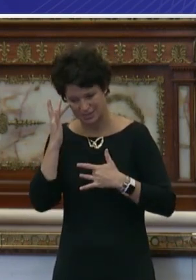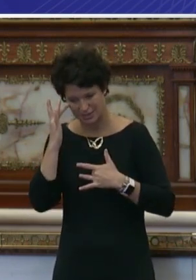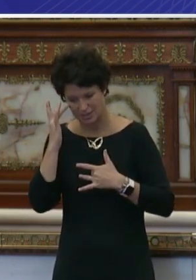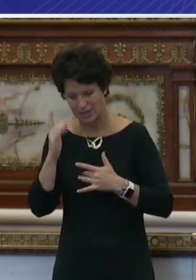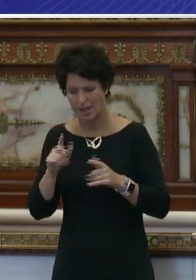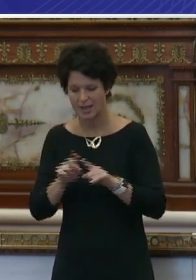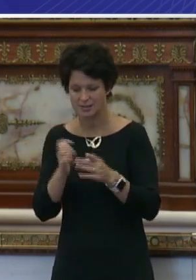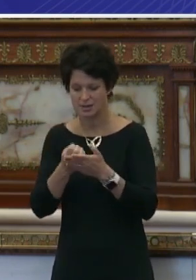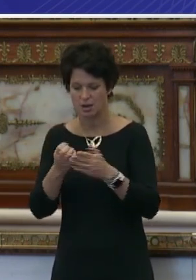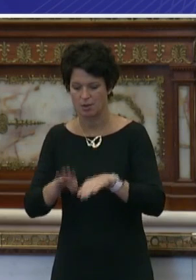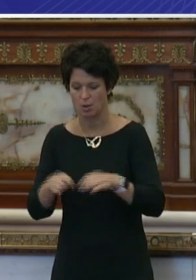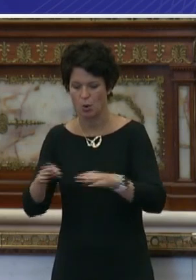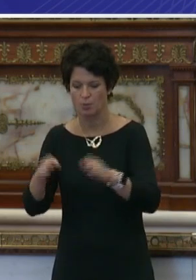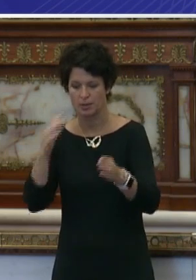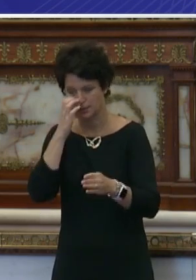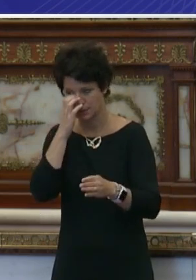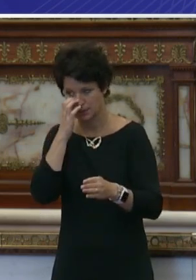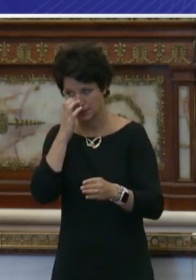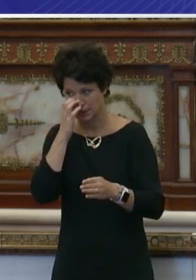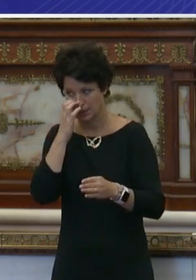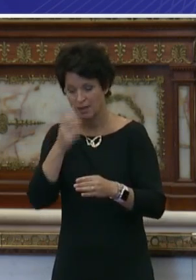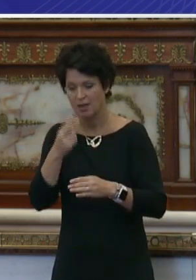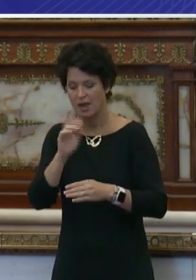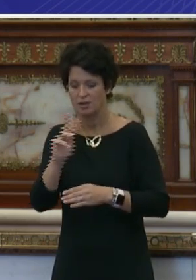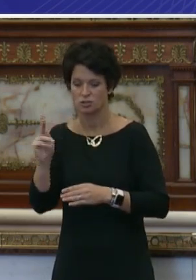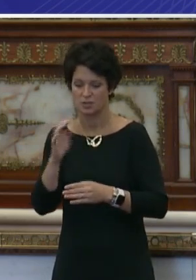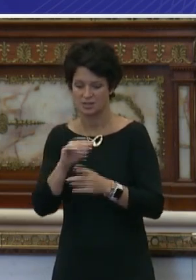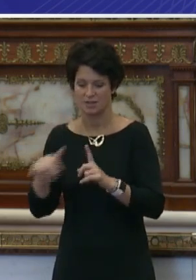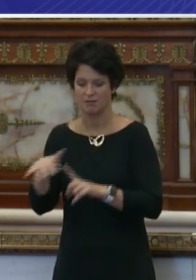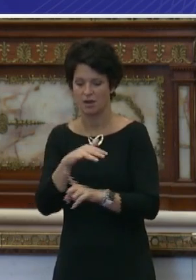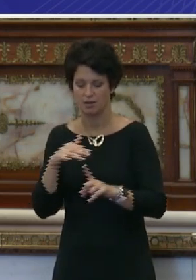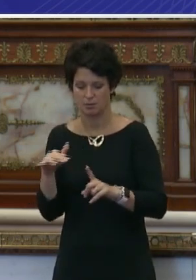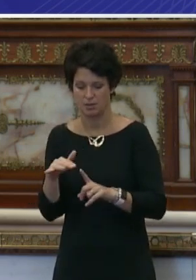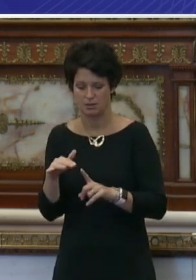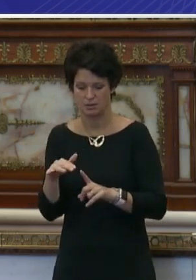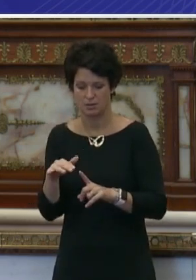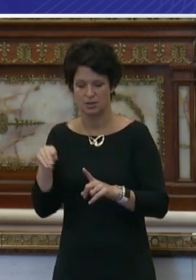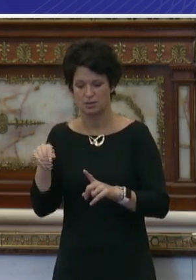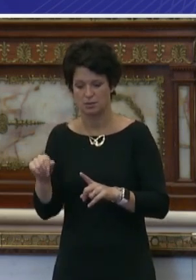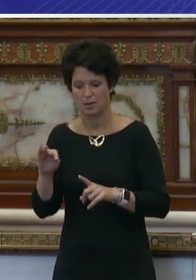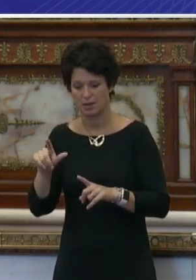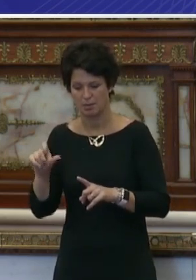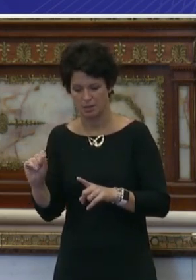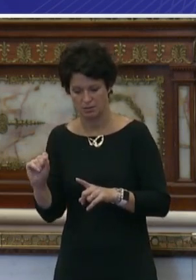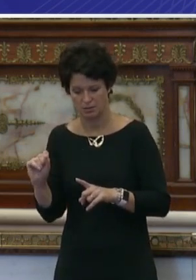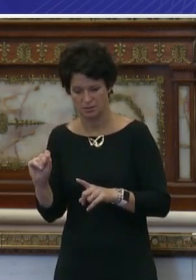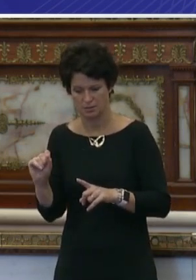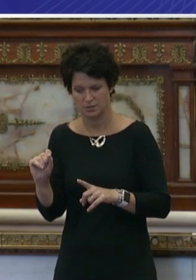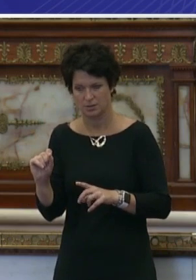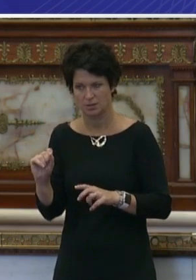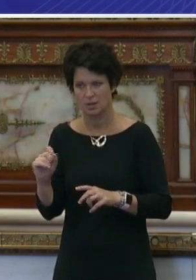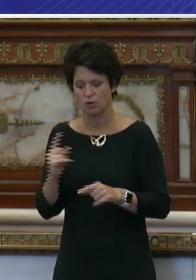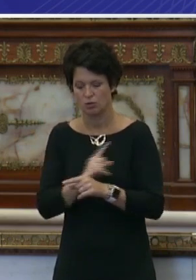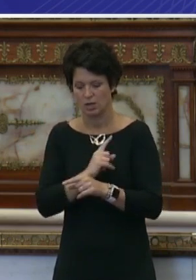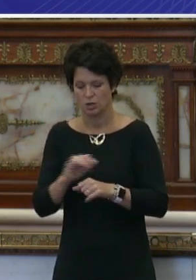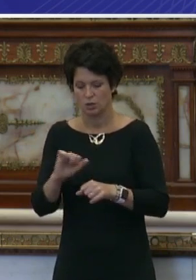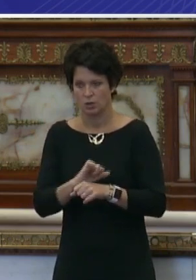reopens. Vehicles are one of the highest risk environments to pay our own bills on regular